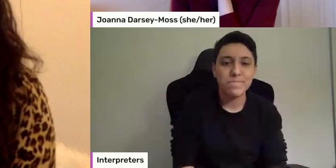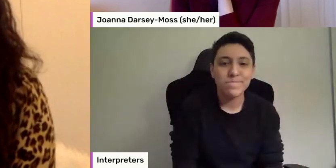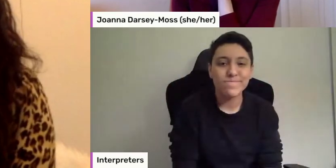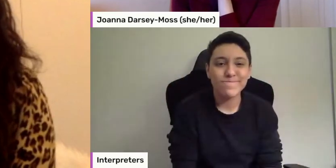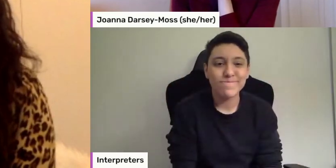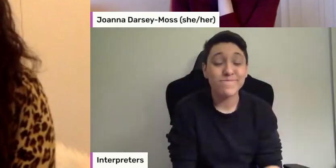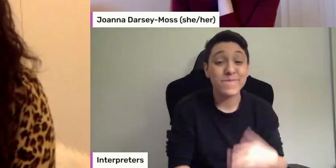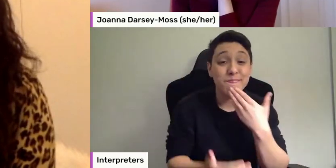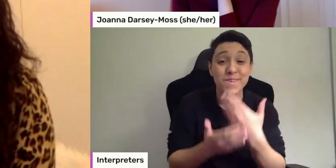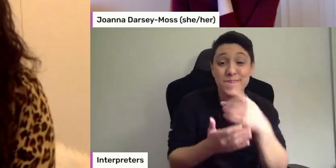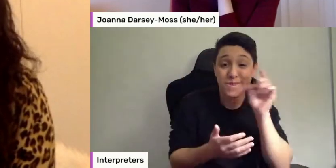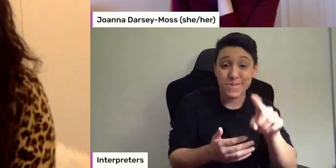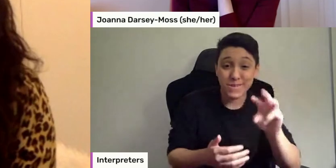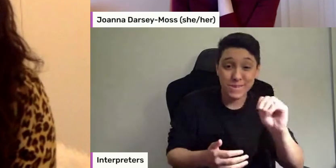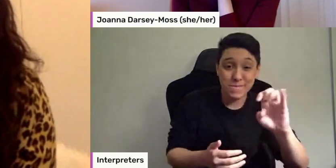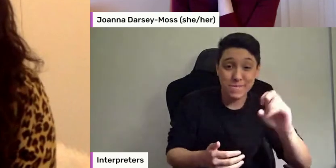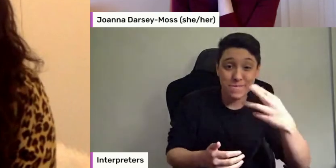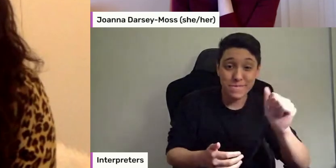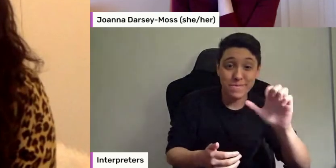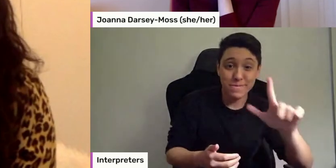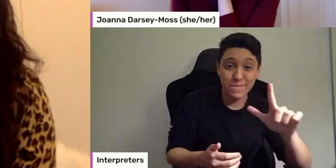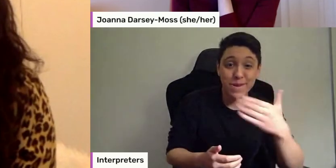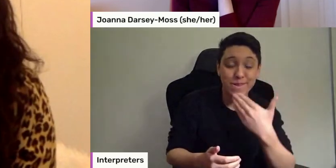Anyway, good question, Michael. Thank you.